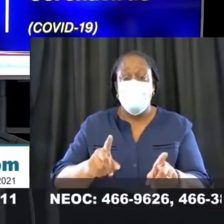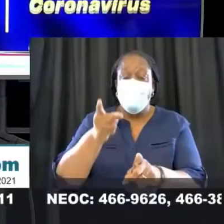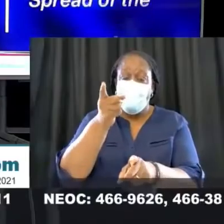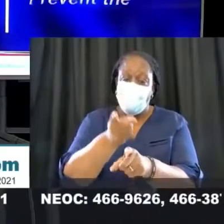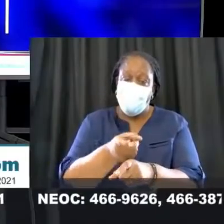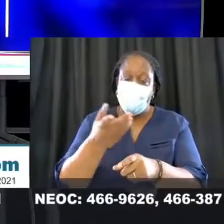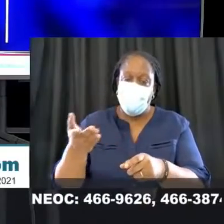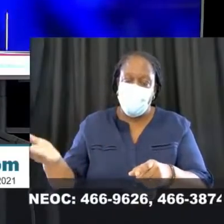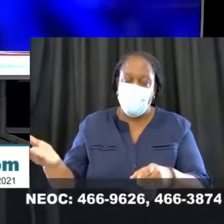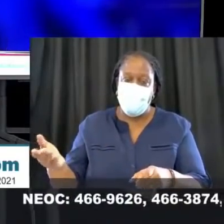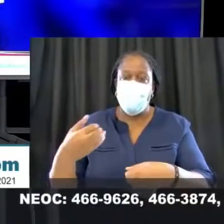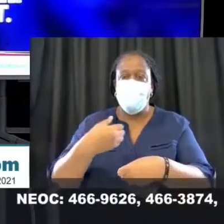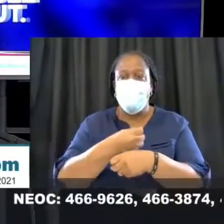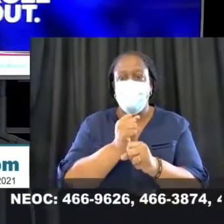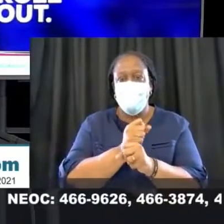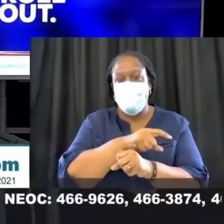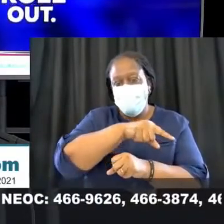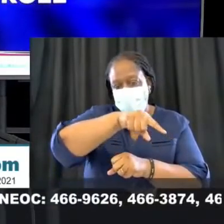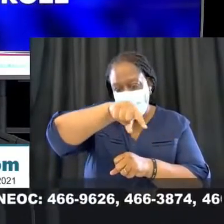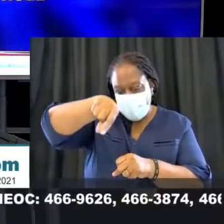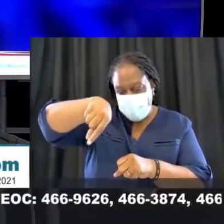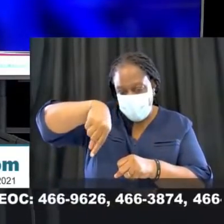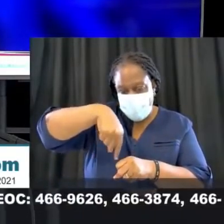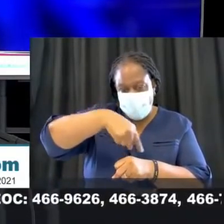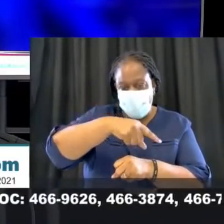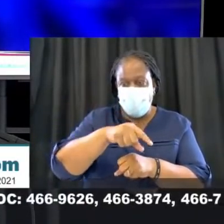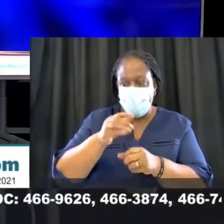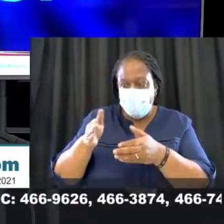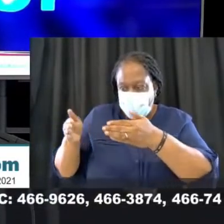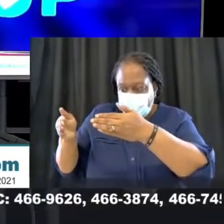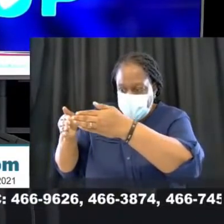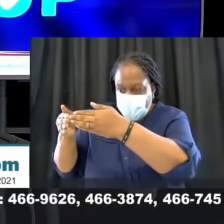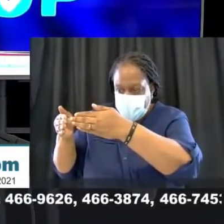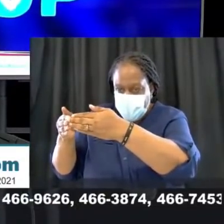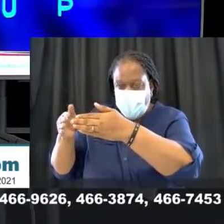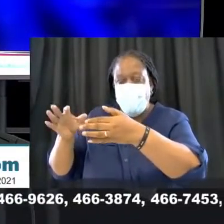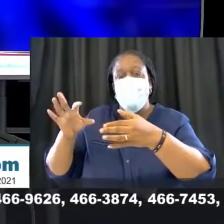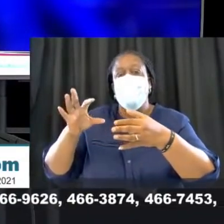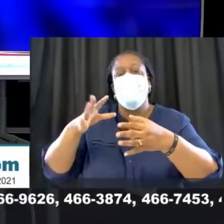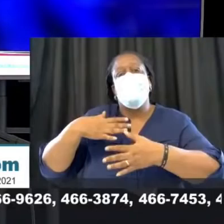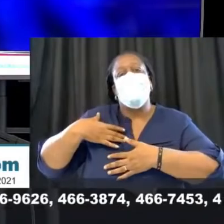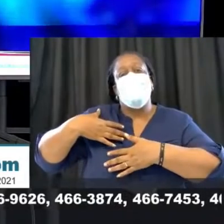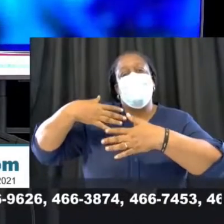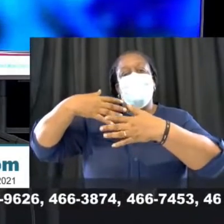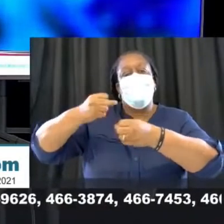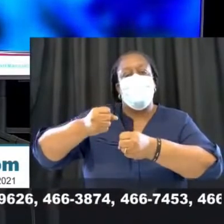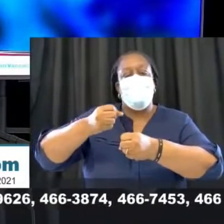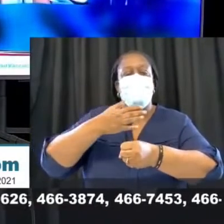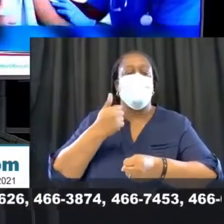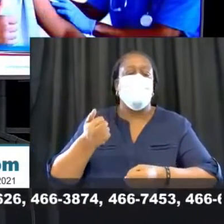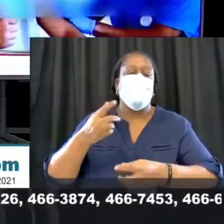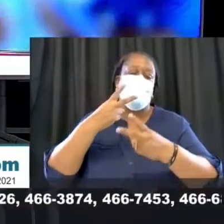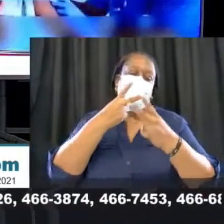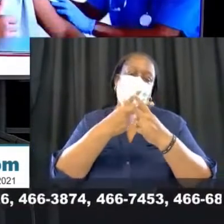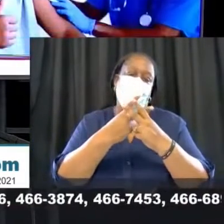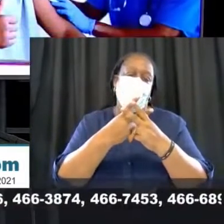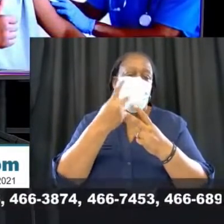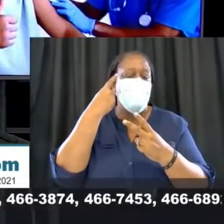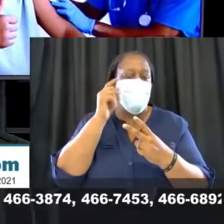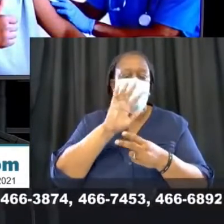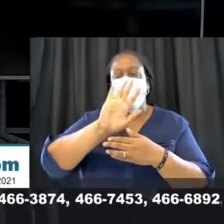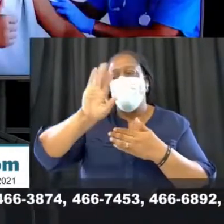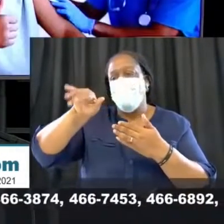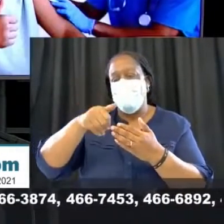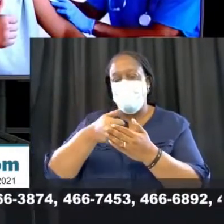making their circle, their little corner, healthier and safer by